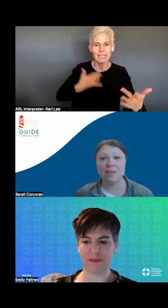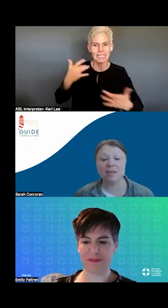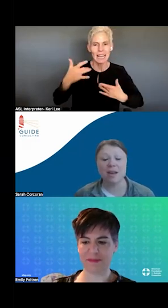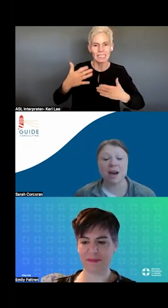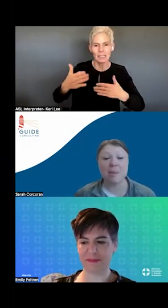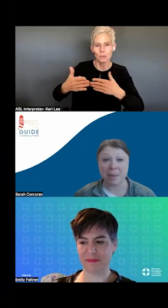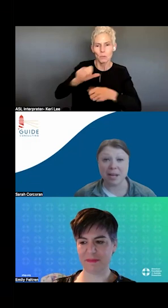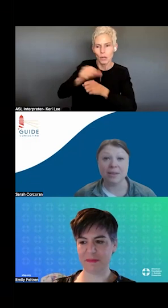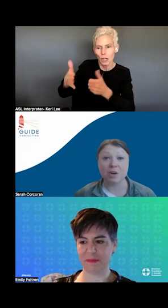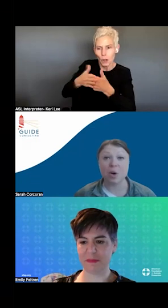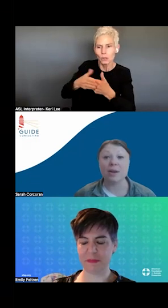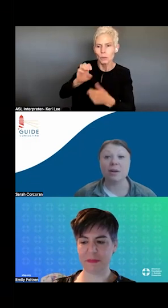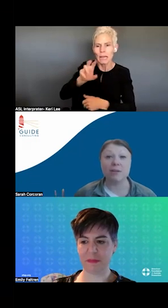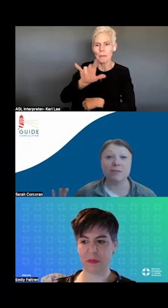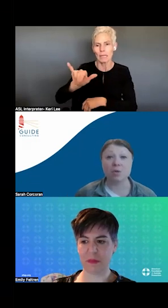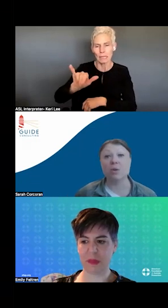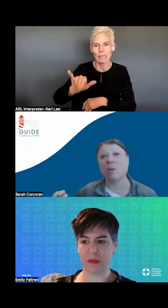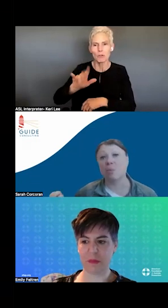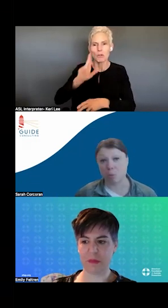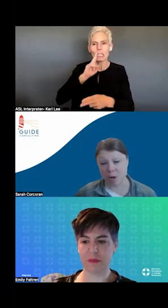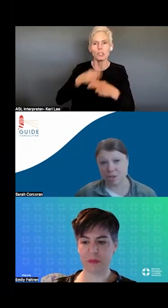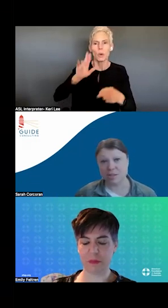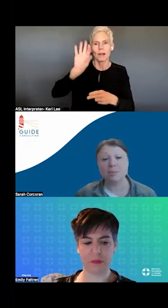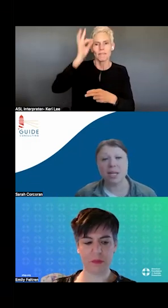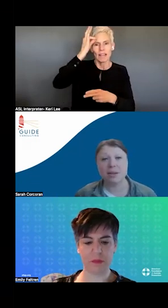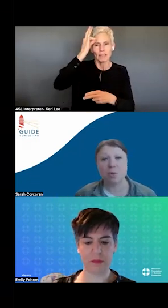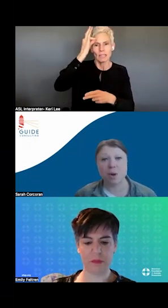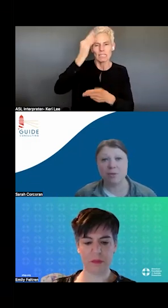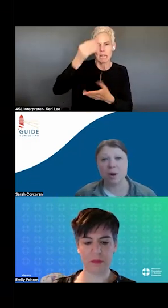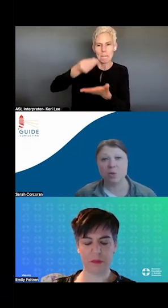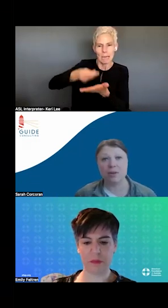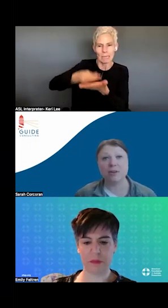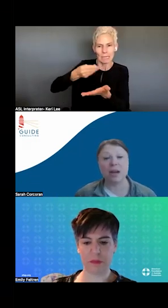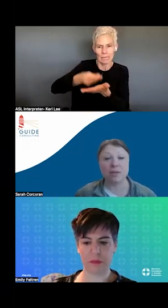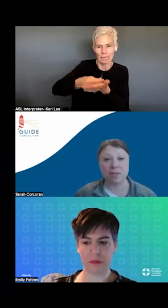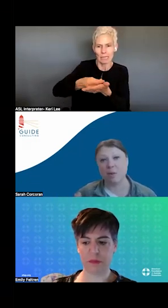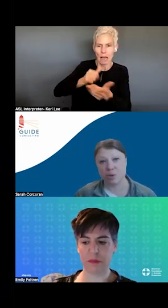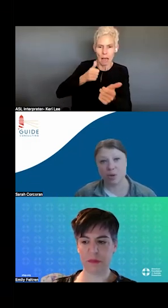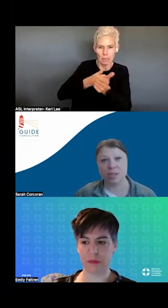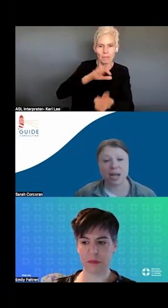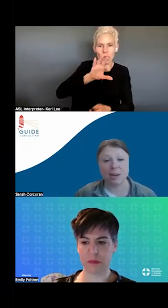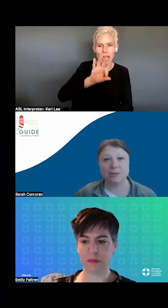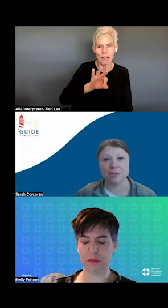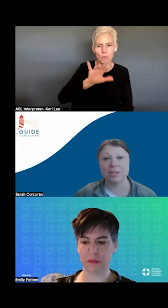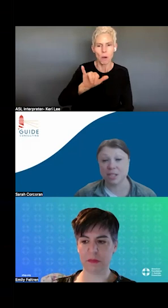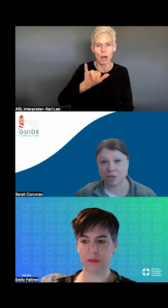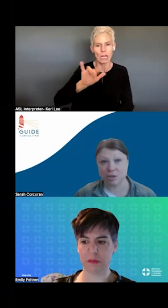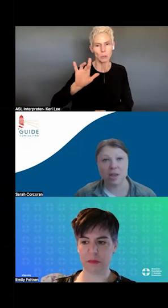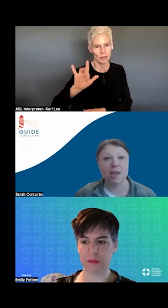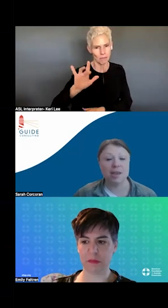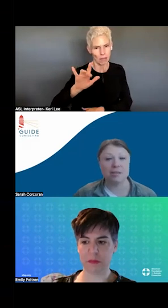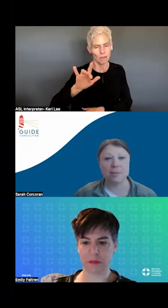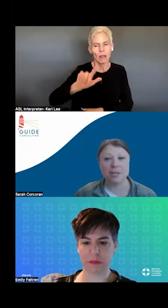on this. I'm going to give a quick federal appropriations update for FY25, and then I will turn it to Emily for some